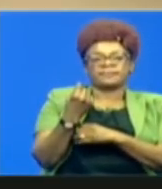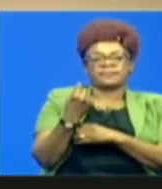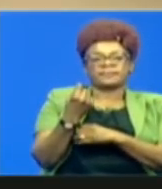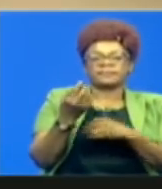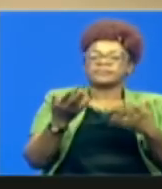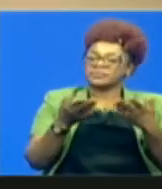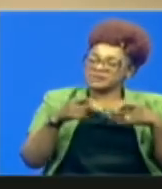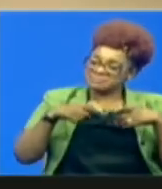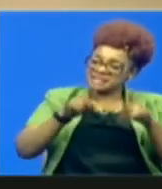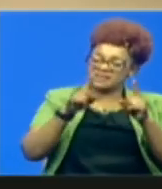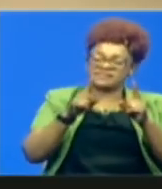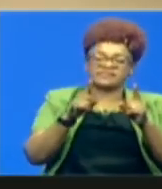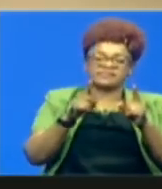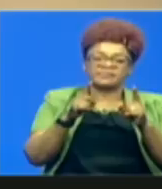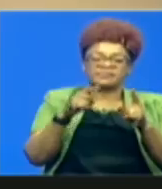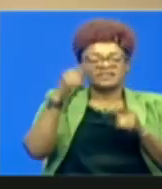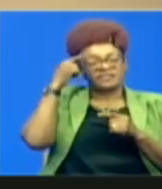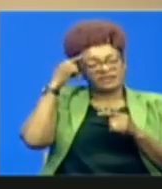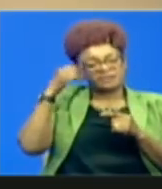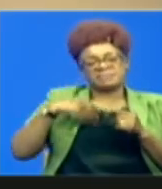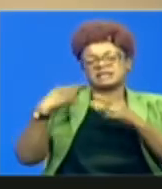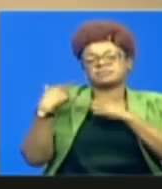mom.